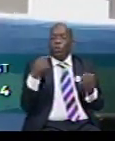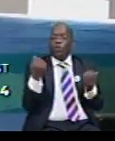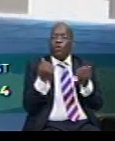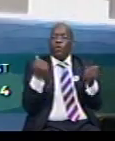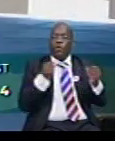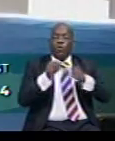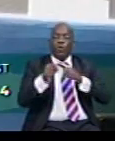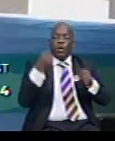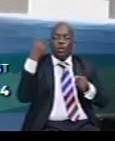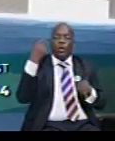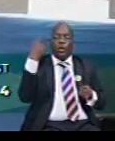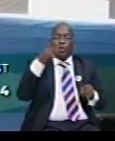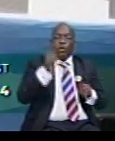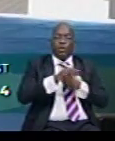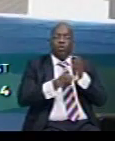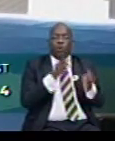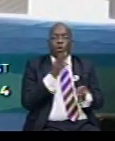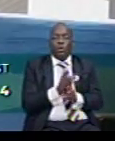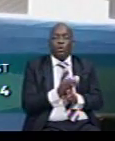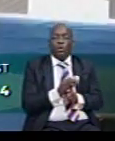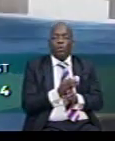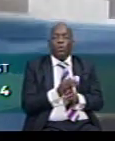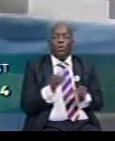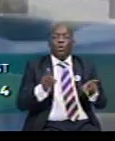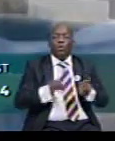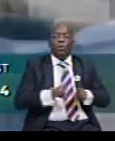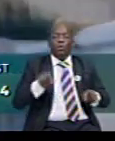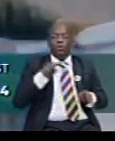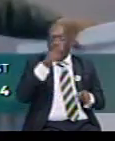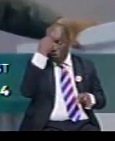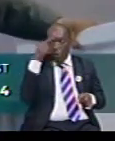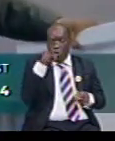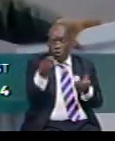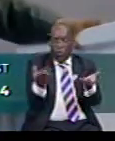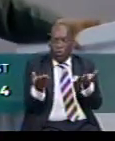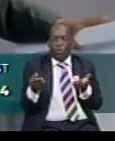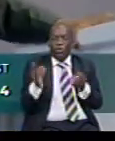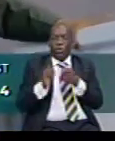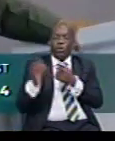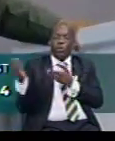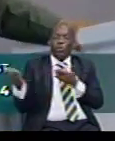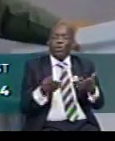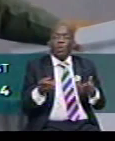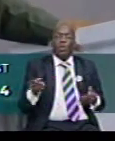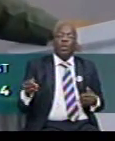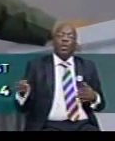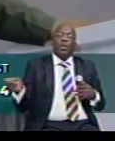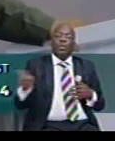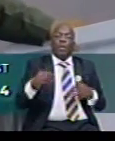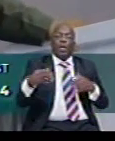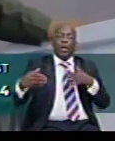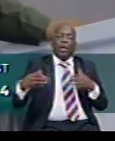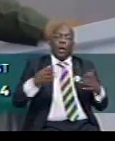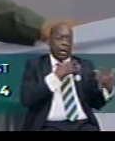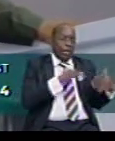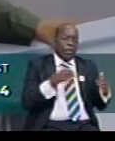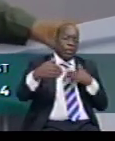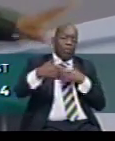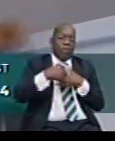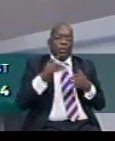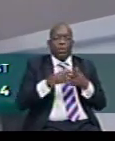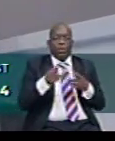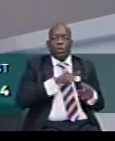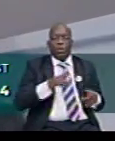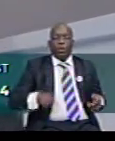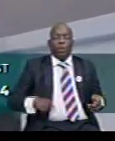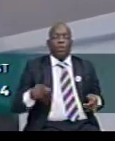because you want to bring their heart back to the Lord. And Elijah came unto the people and